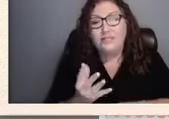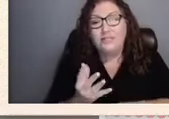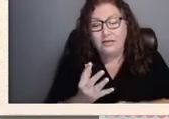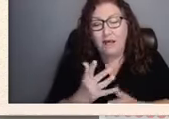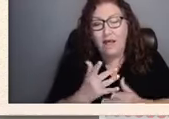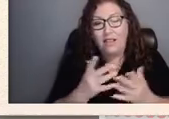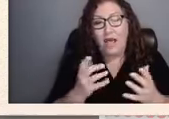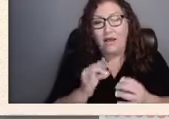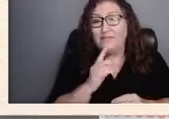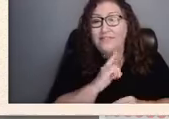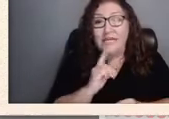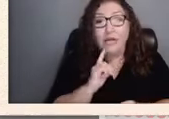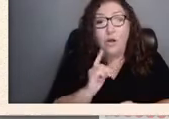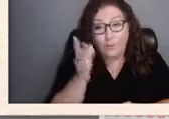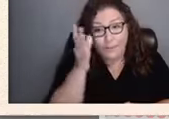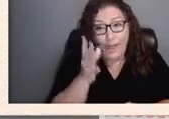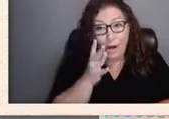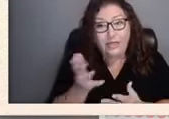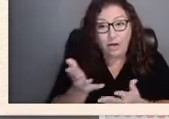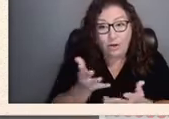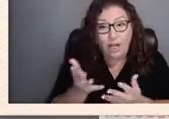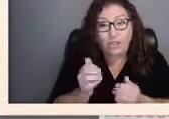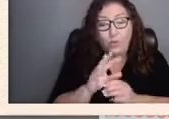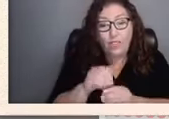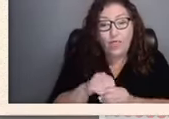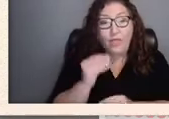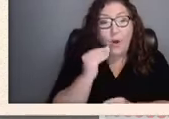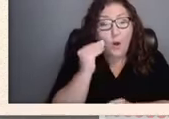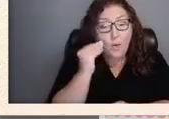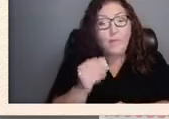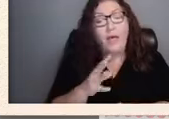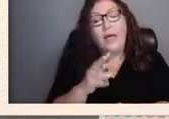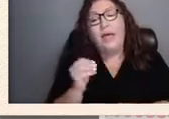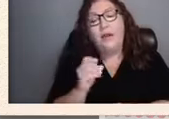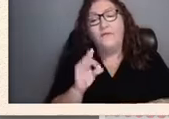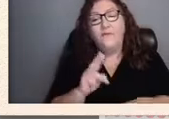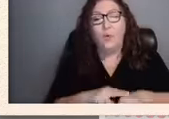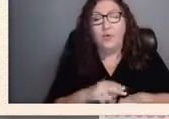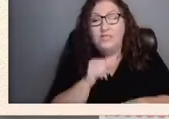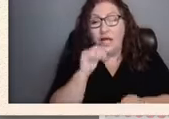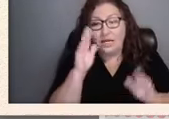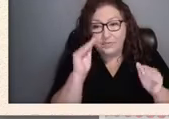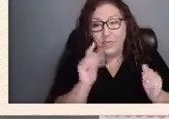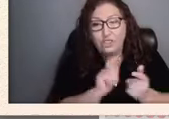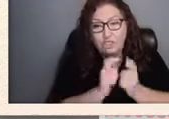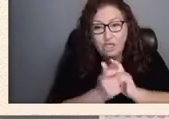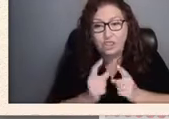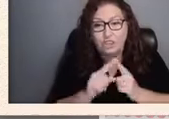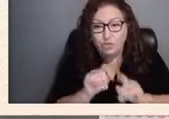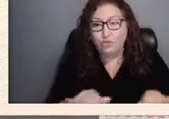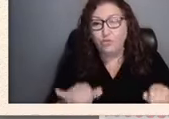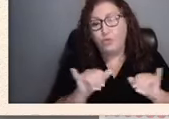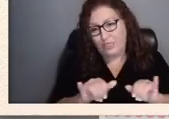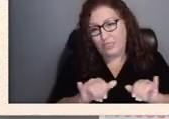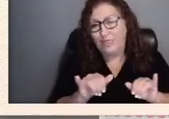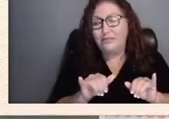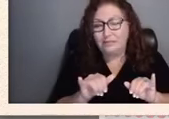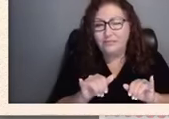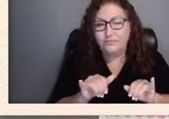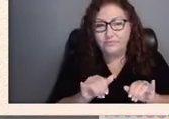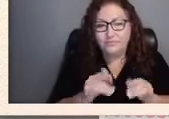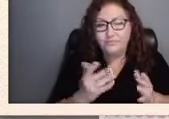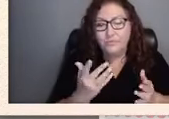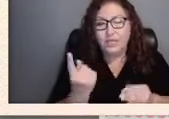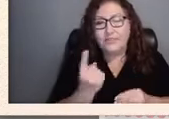parent, interactions within the home. And of course, unexpected changes to routines are something that a